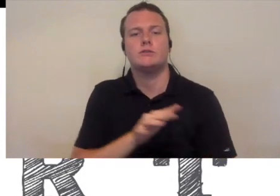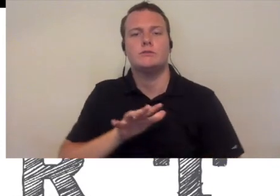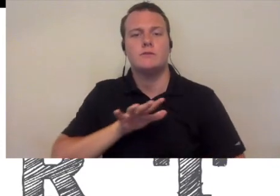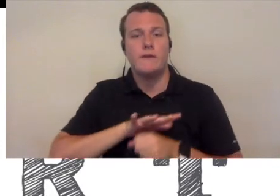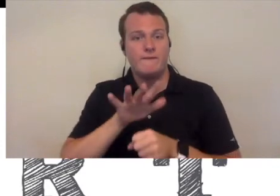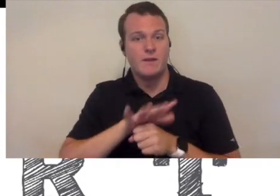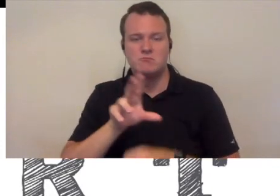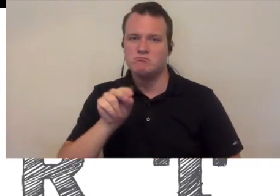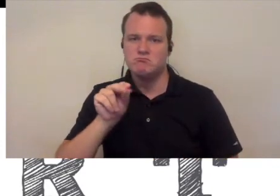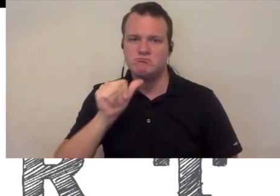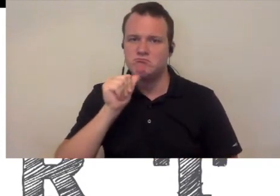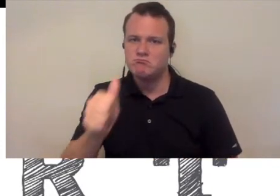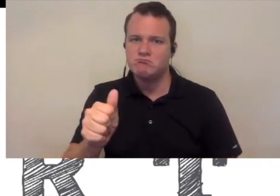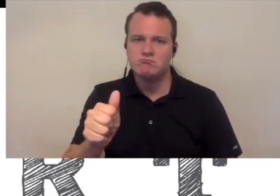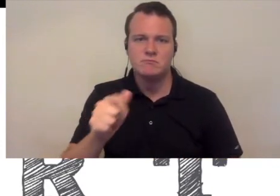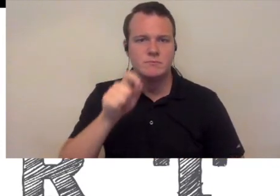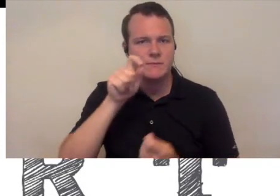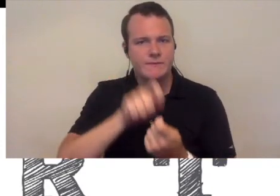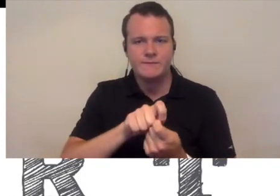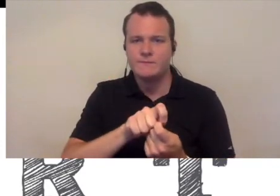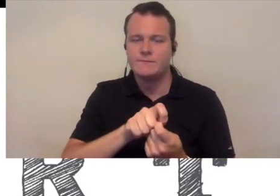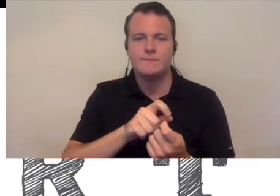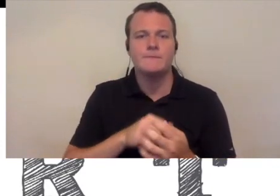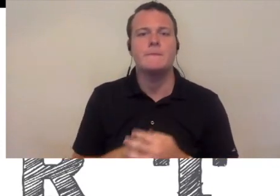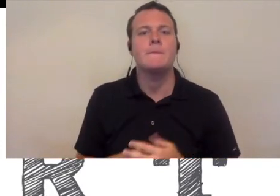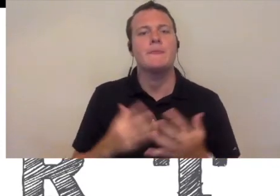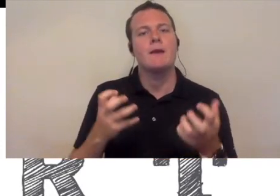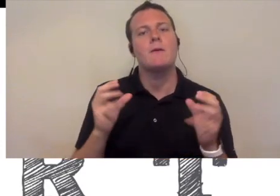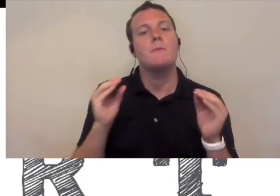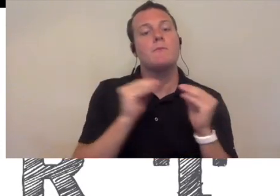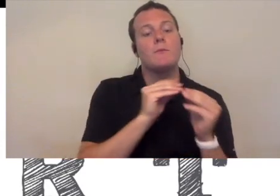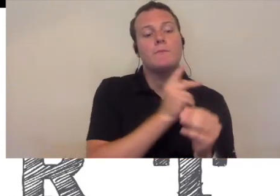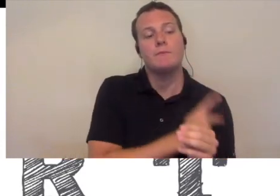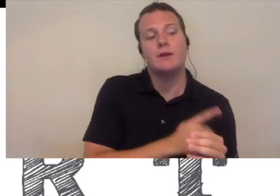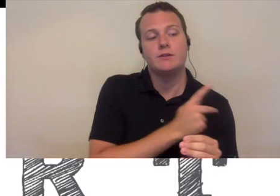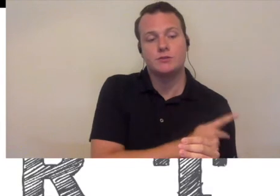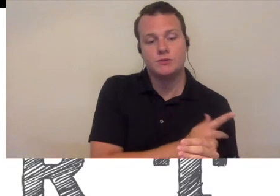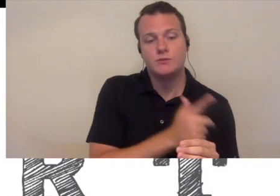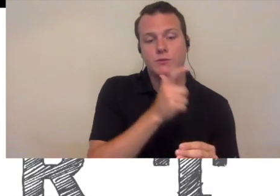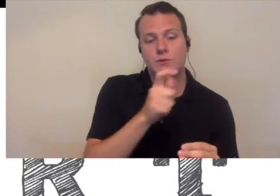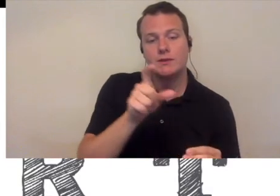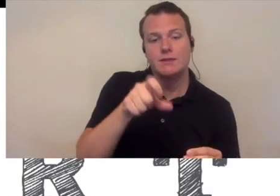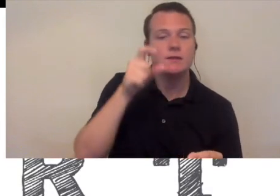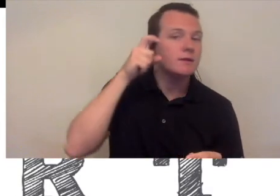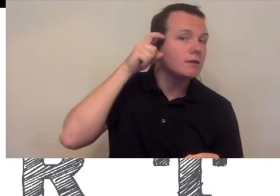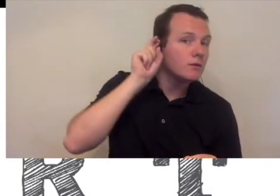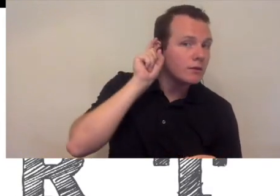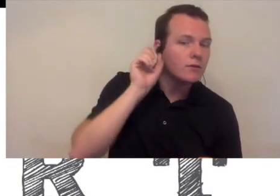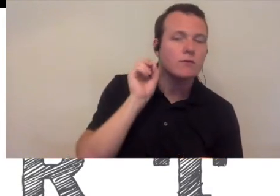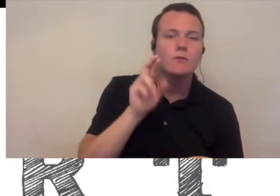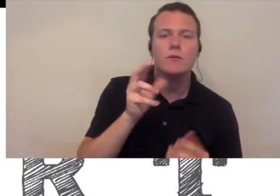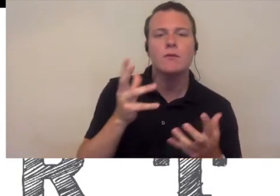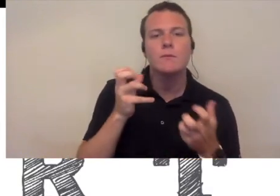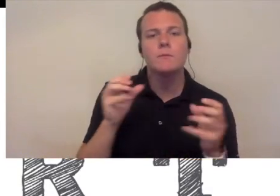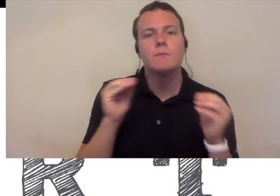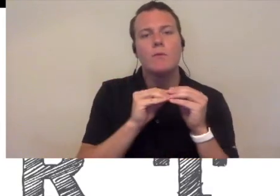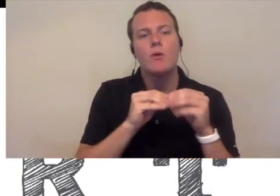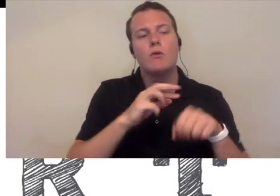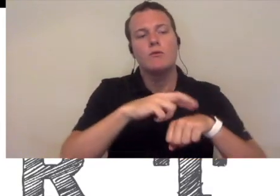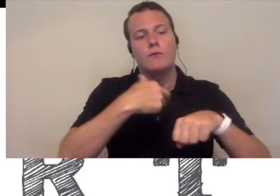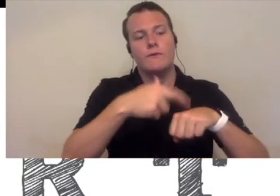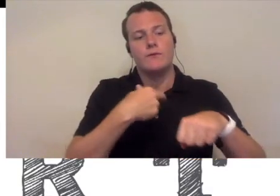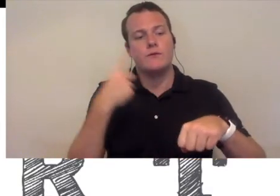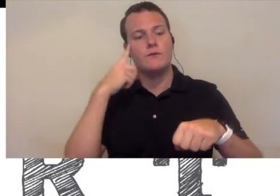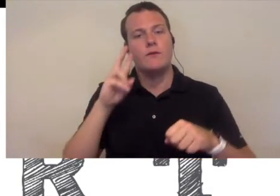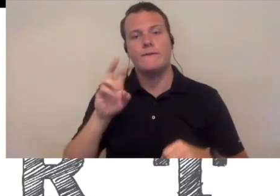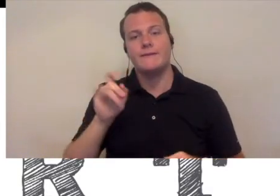specific. I want to get more patients who need hearing aids, or I want to get more referrals for vestibular